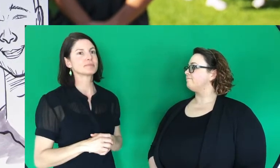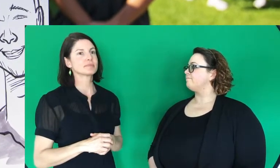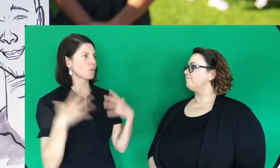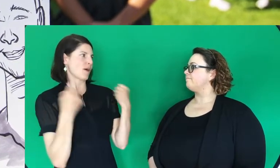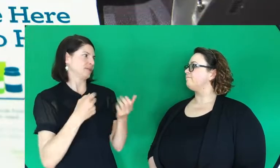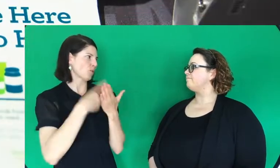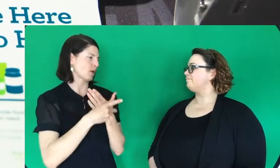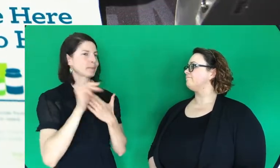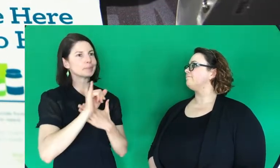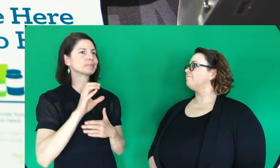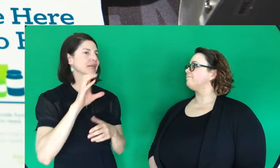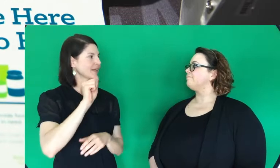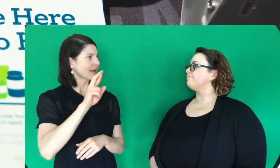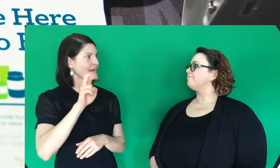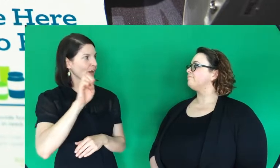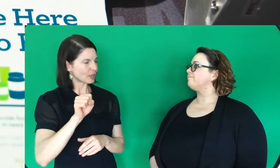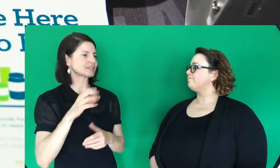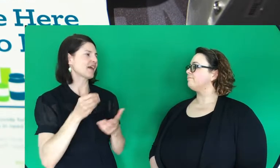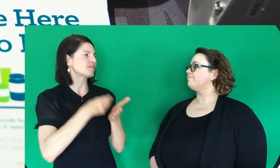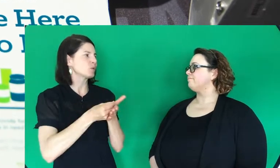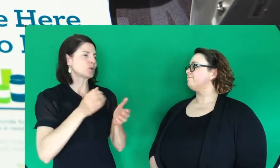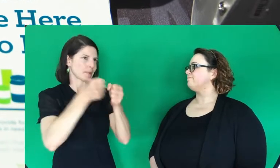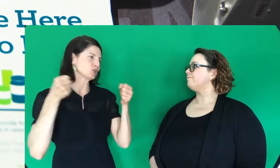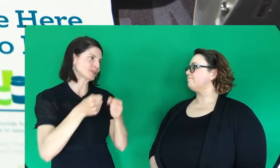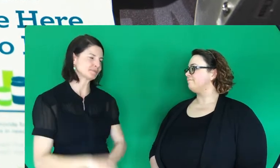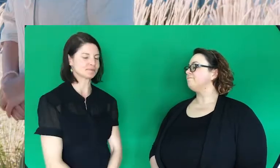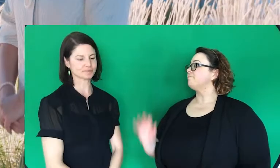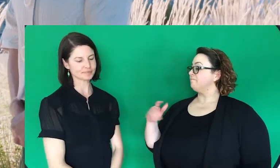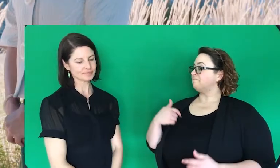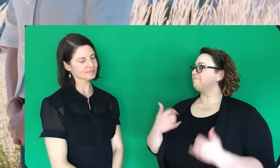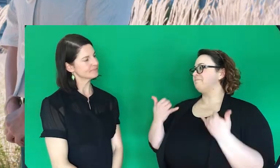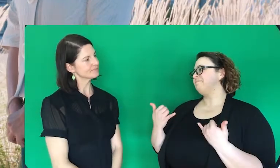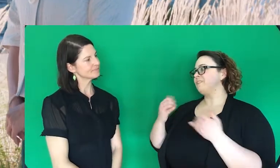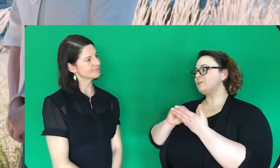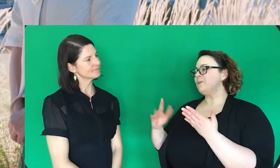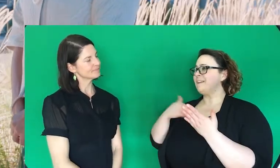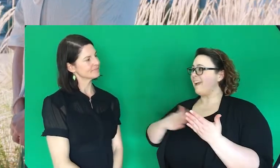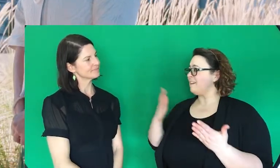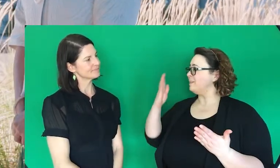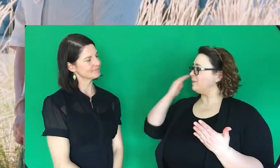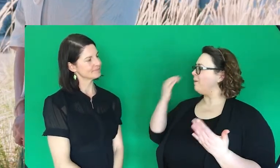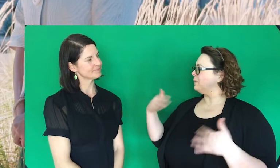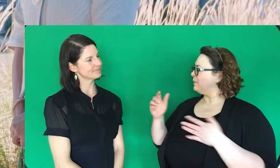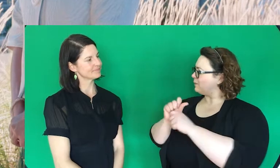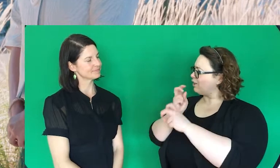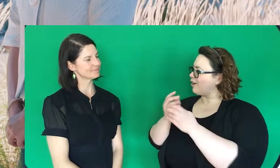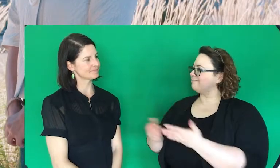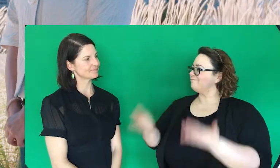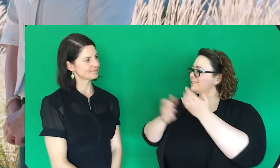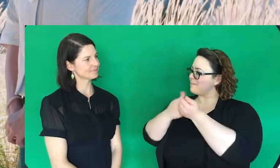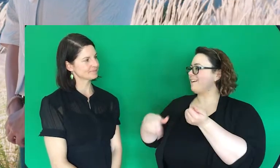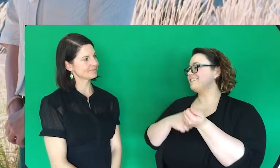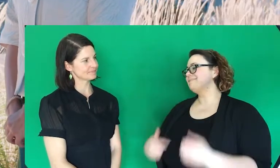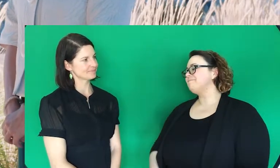opportunities, and wellness programs such as the CARES and the food pantry. As a current student, I'm really happy to hear that you are working